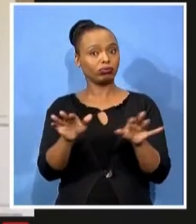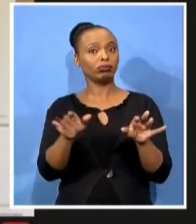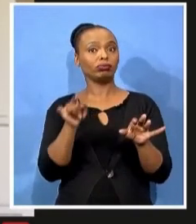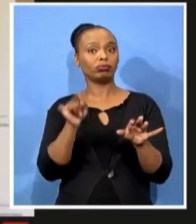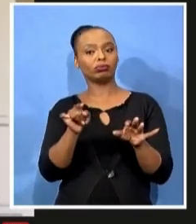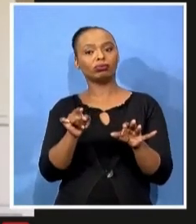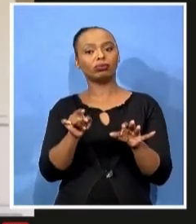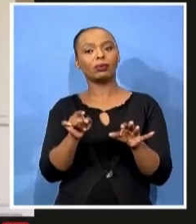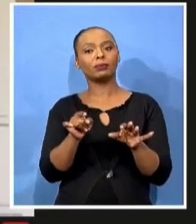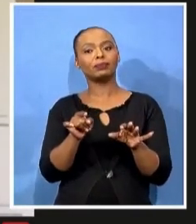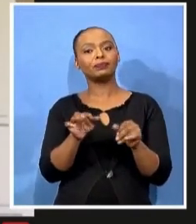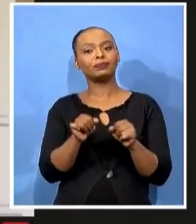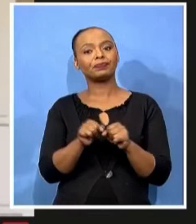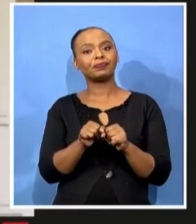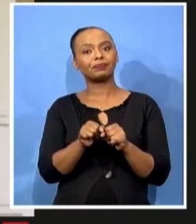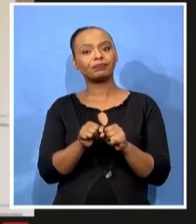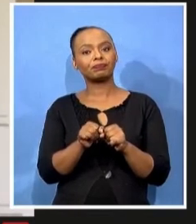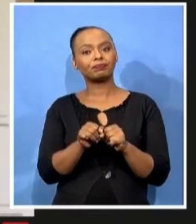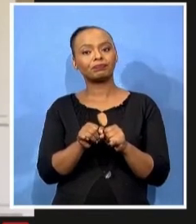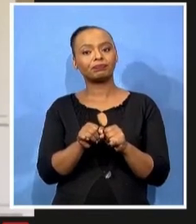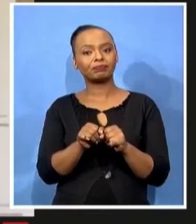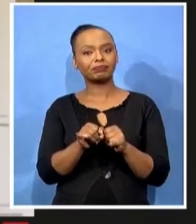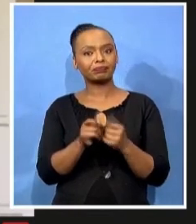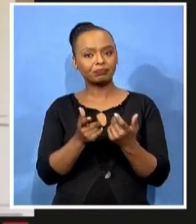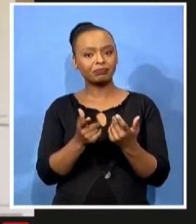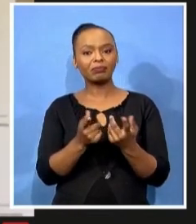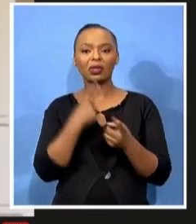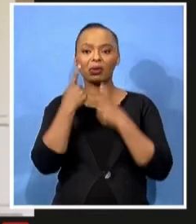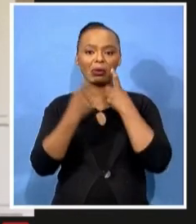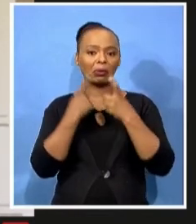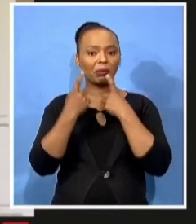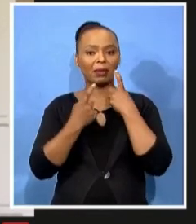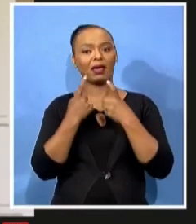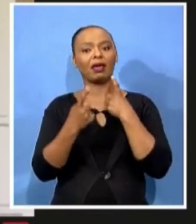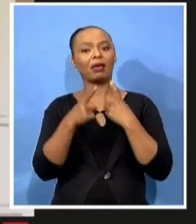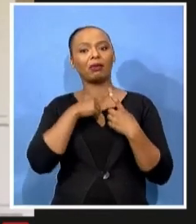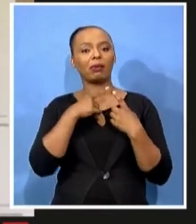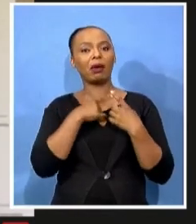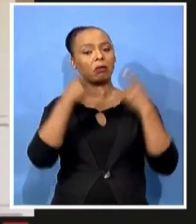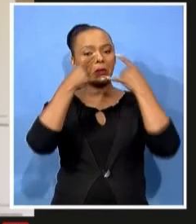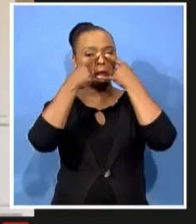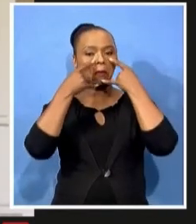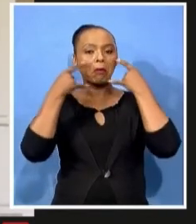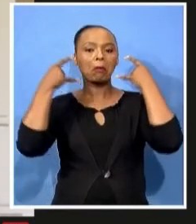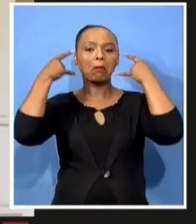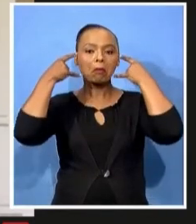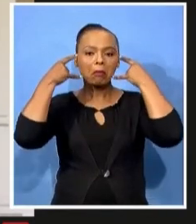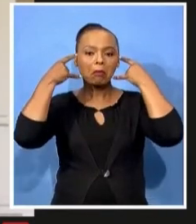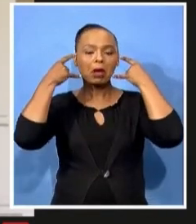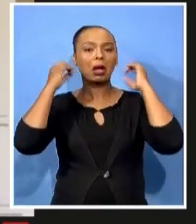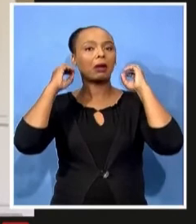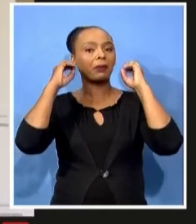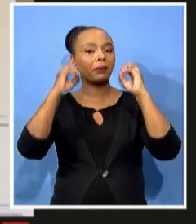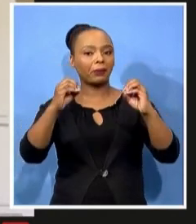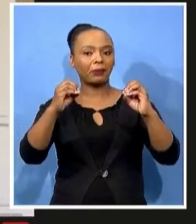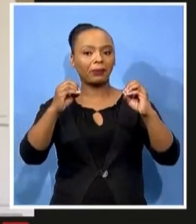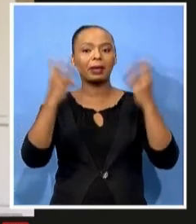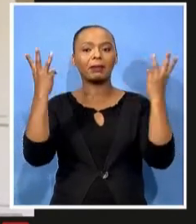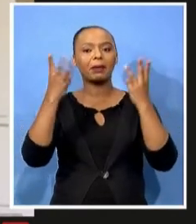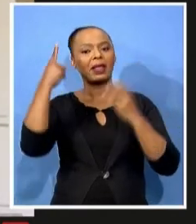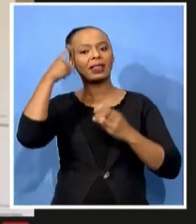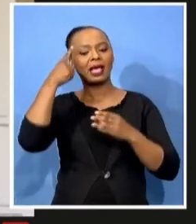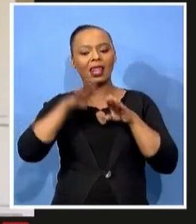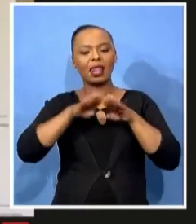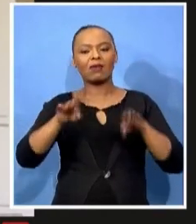complacency in the use of masks. And so people were, I think, under impression that level 1 means that they will no longer have the problem.